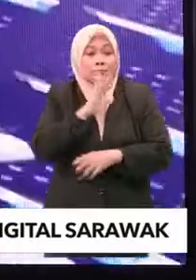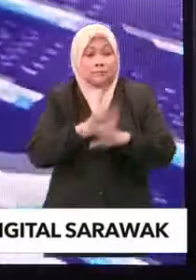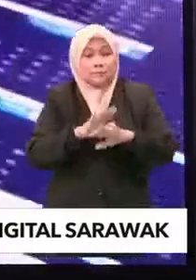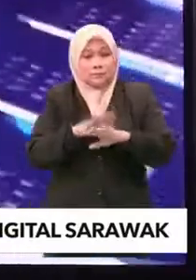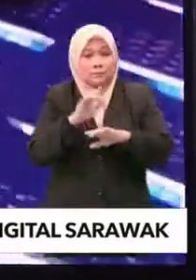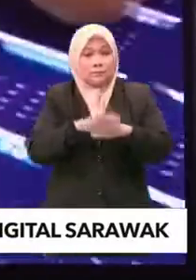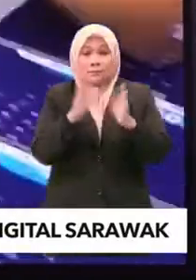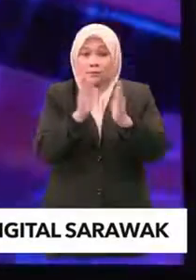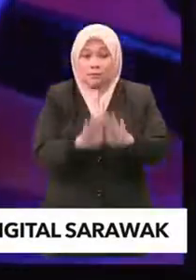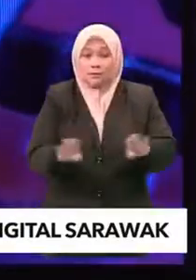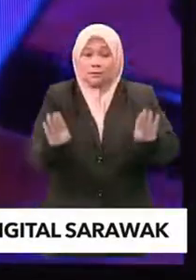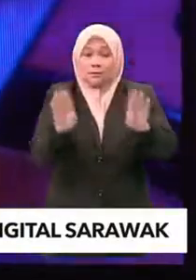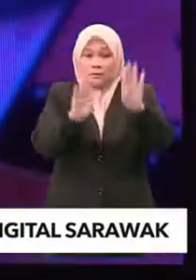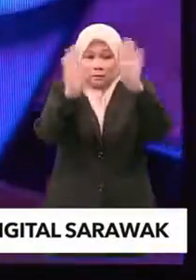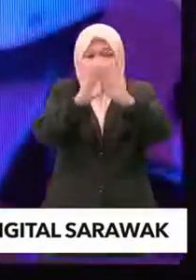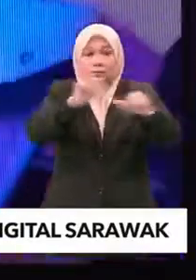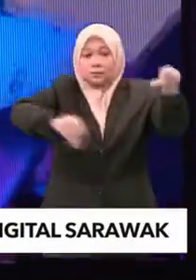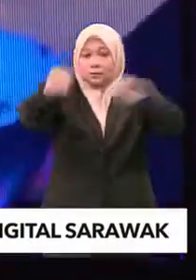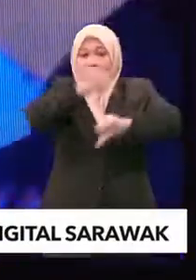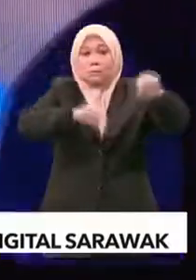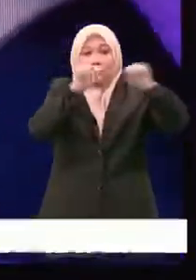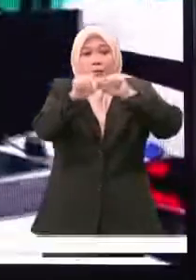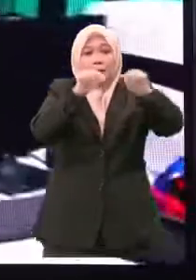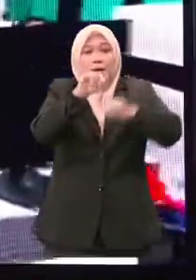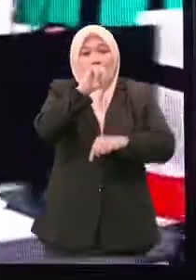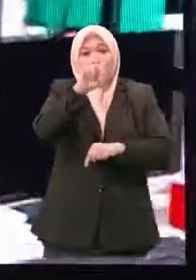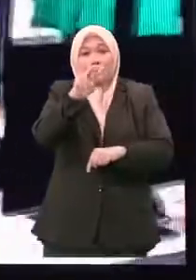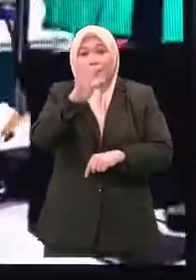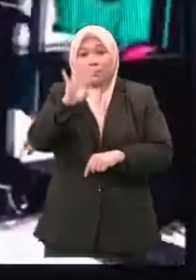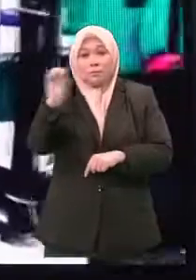sidang media Majlis Perasmian Makmal Prototype IR